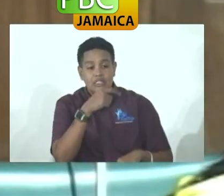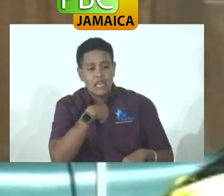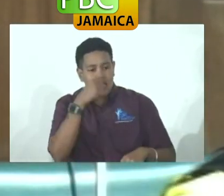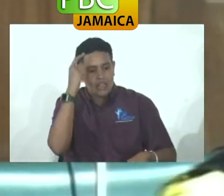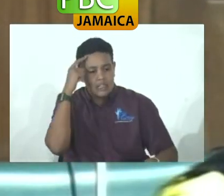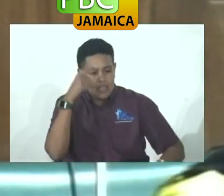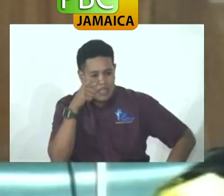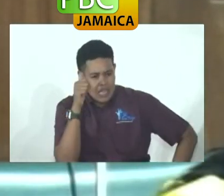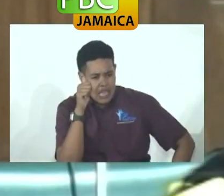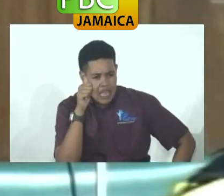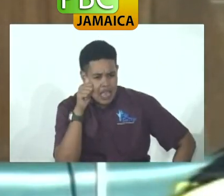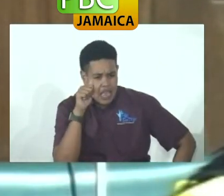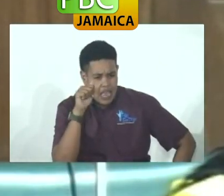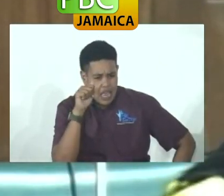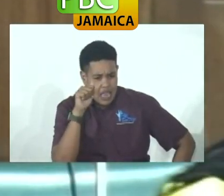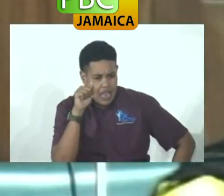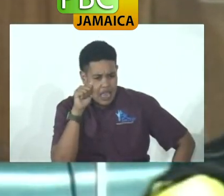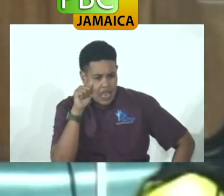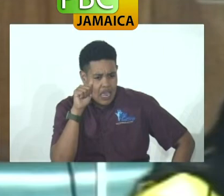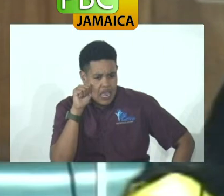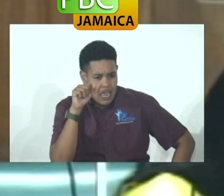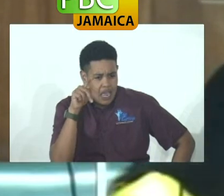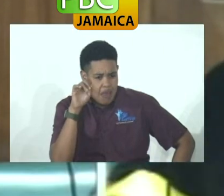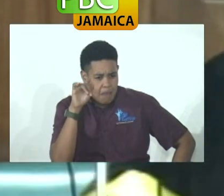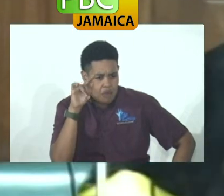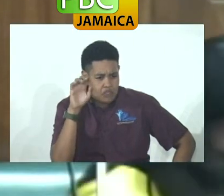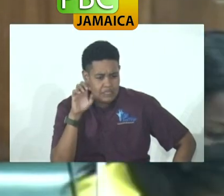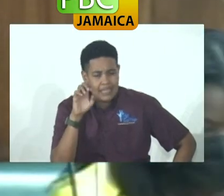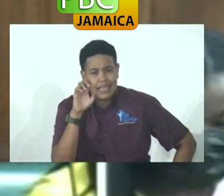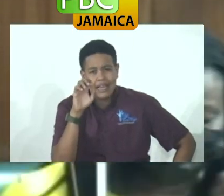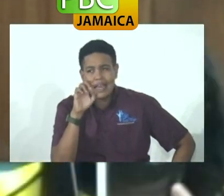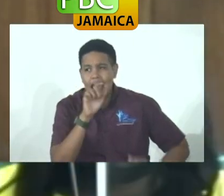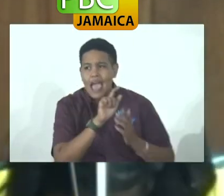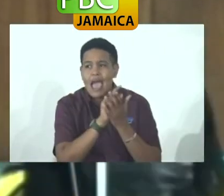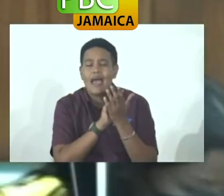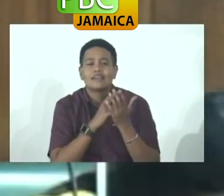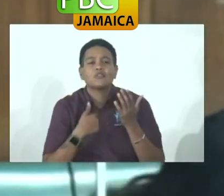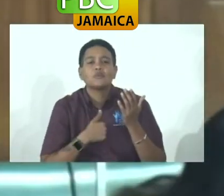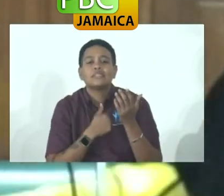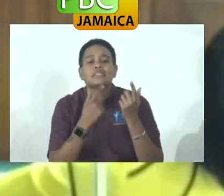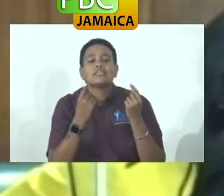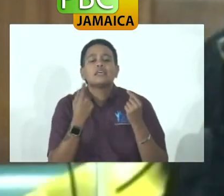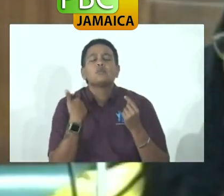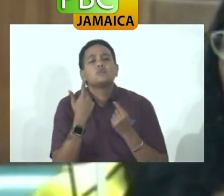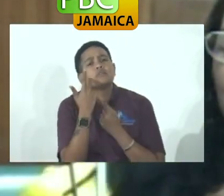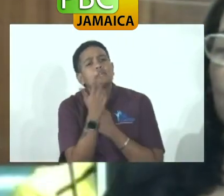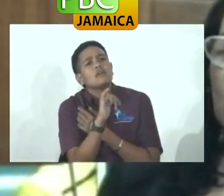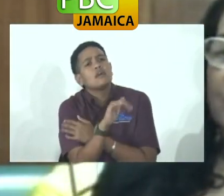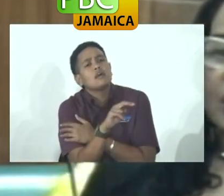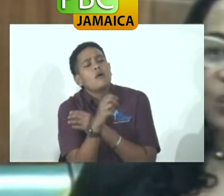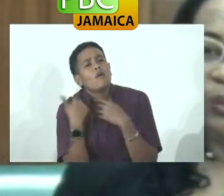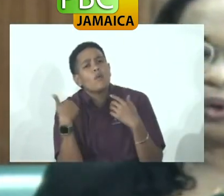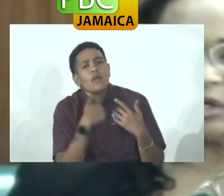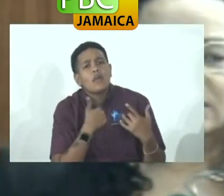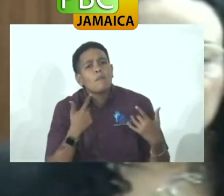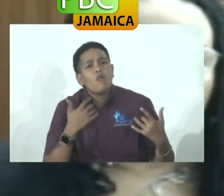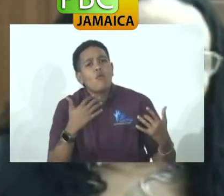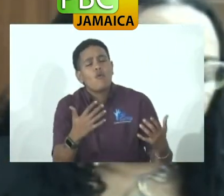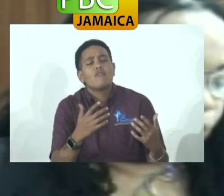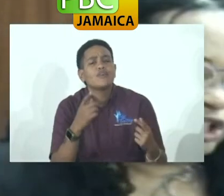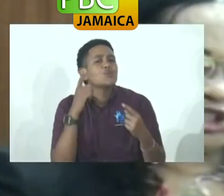Apostille, is that leader, the Apostille Act that we did. We see where we are moving